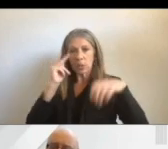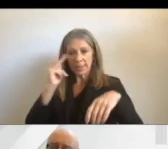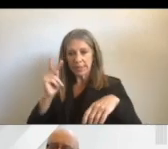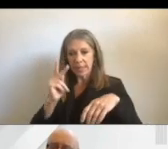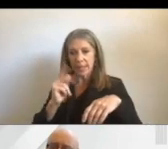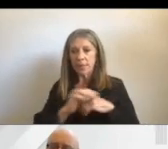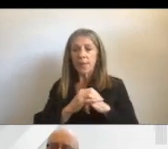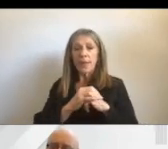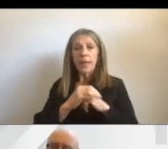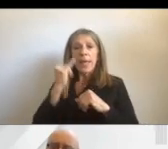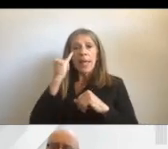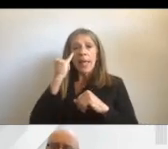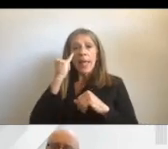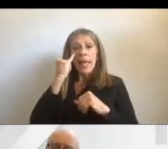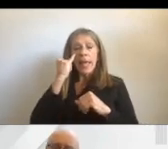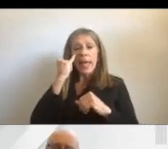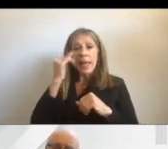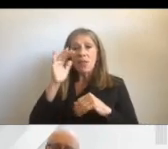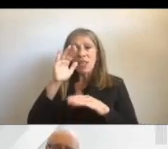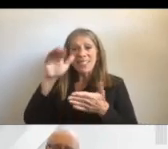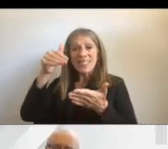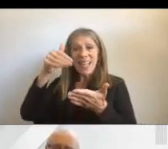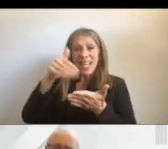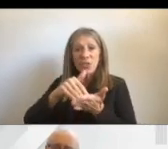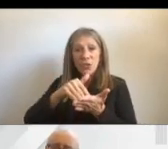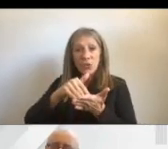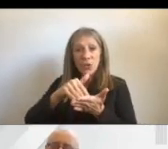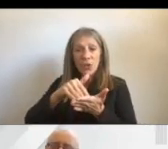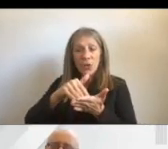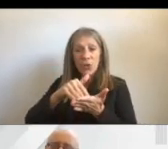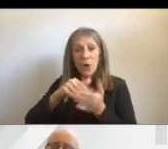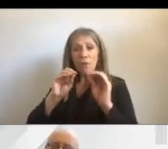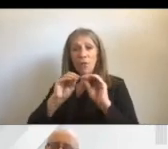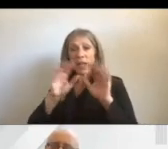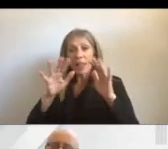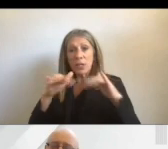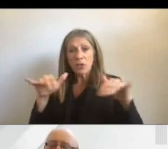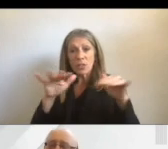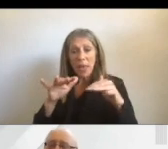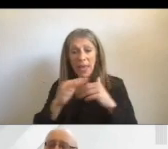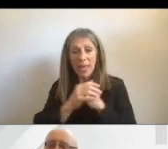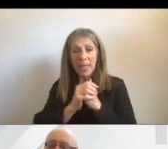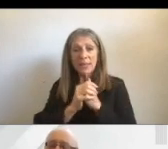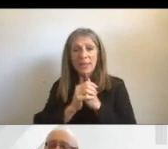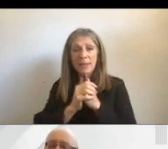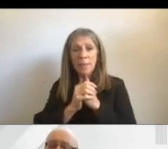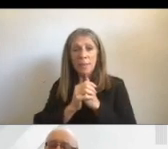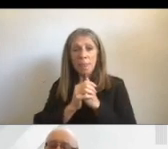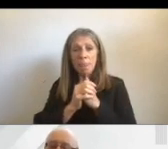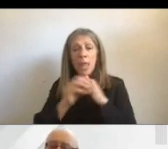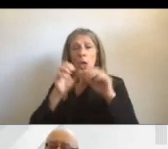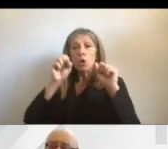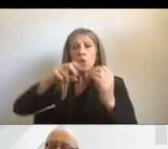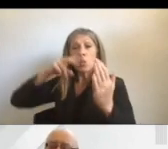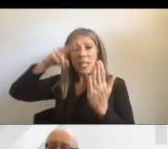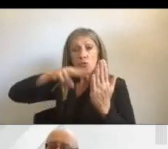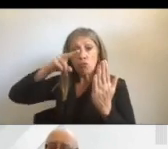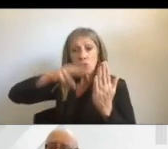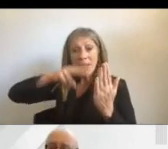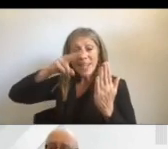Now, there has to be clear space adjacent to the parking space. This becomes very important for for a lot of reasons. The